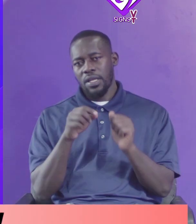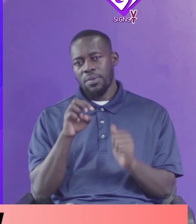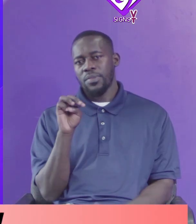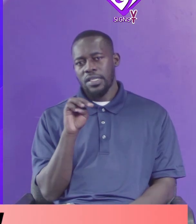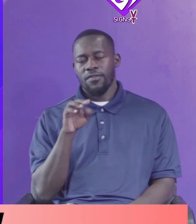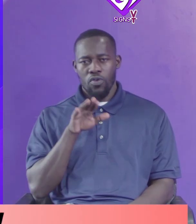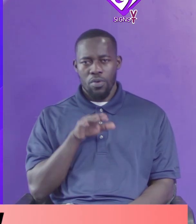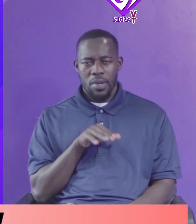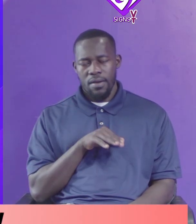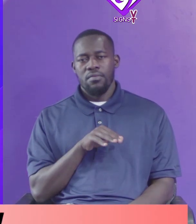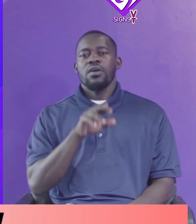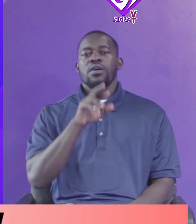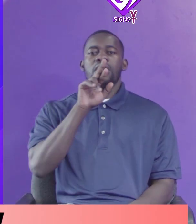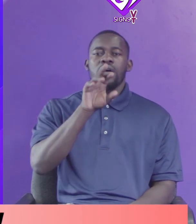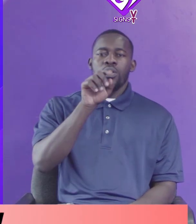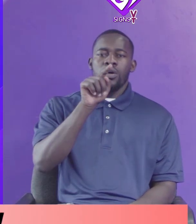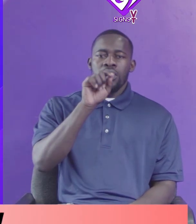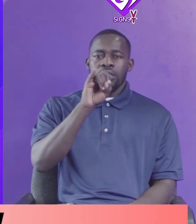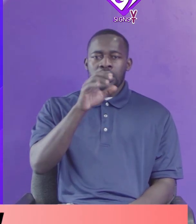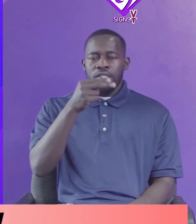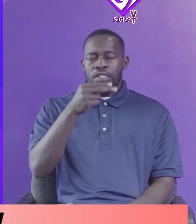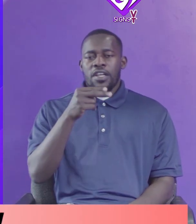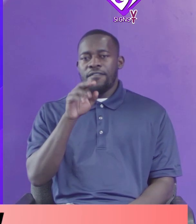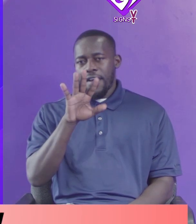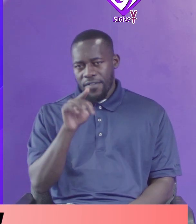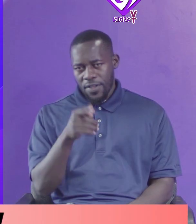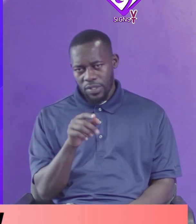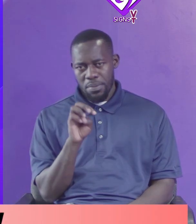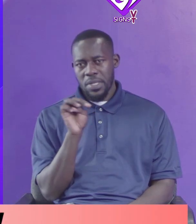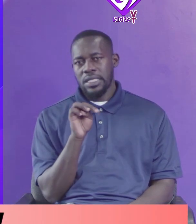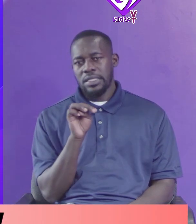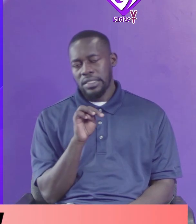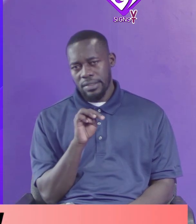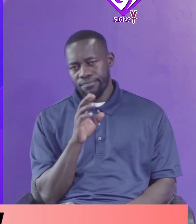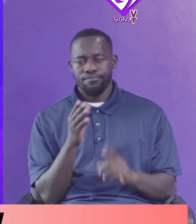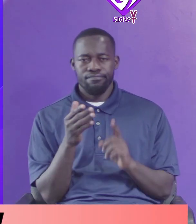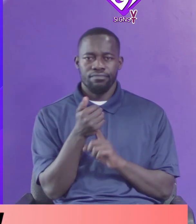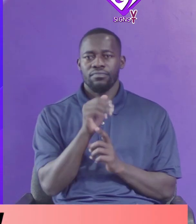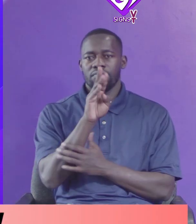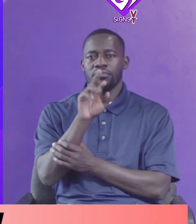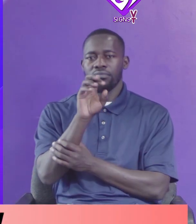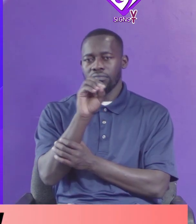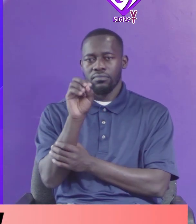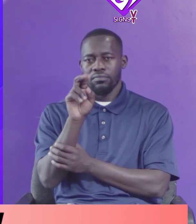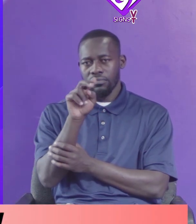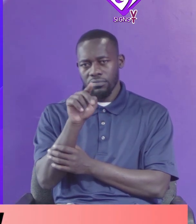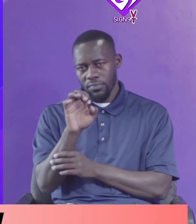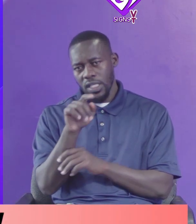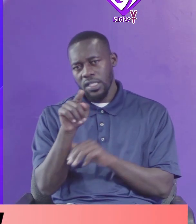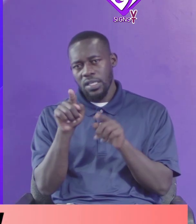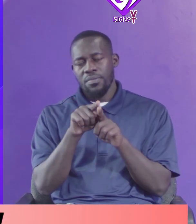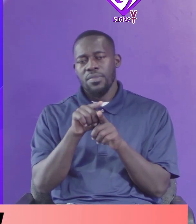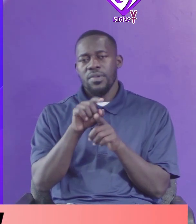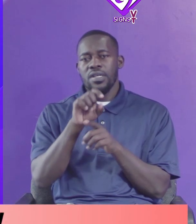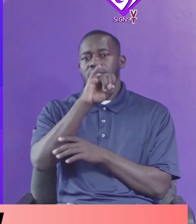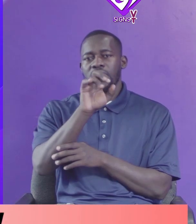Nelson Rotich, 5,000 meters men race, winning a bronze medal, and finally Viola Jelimo